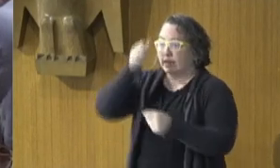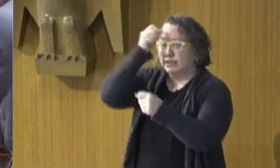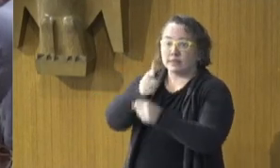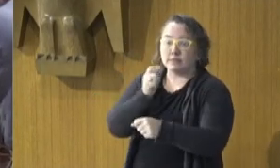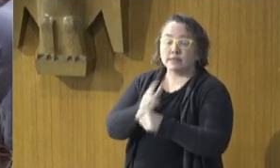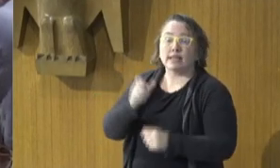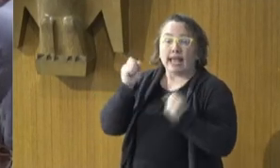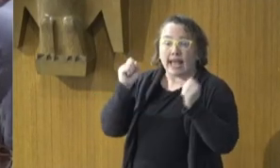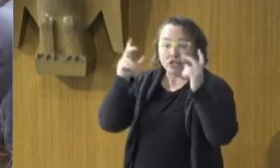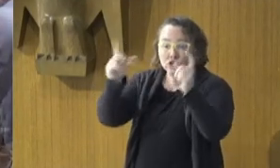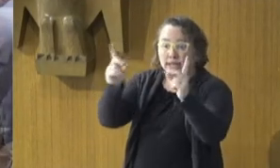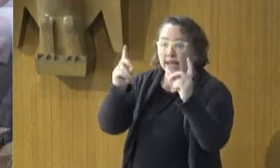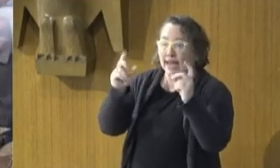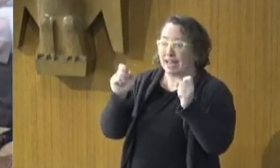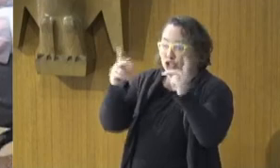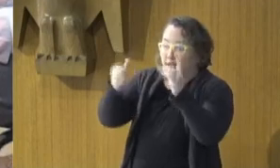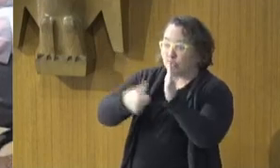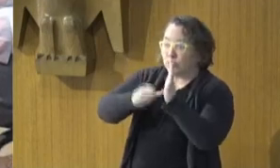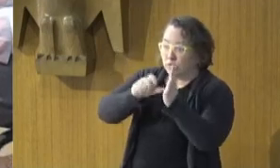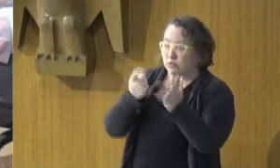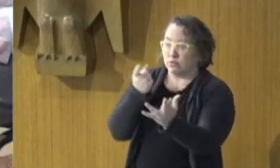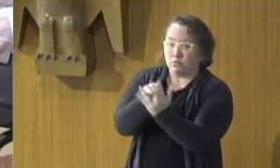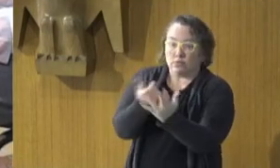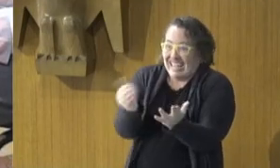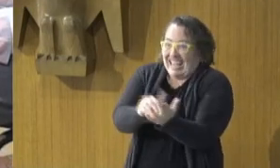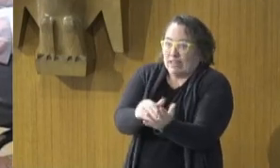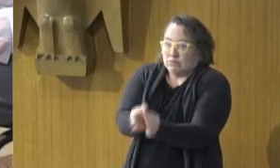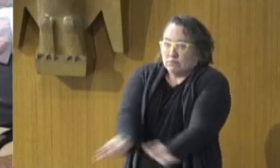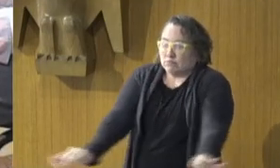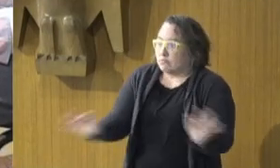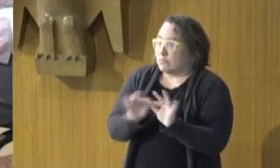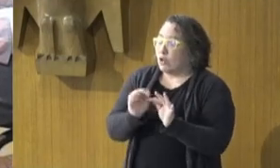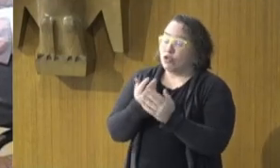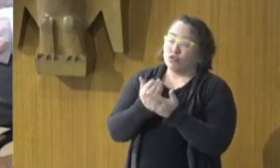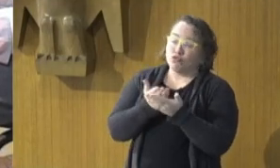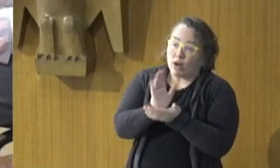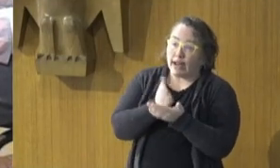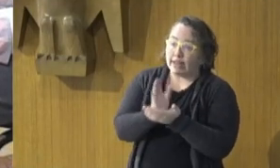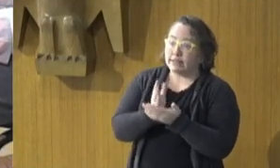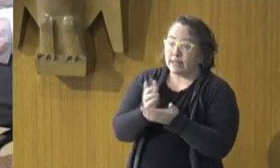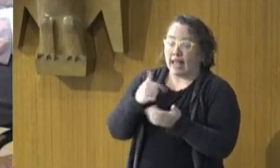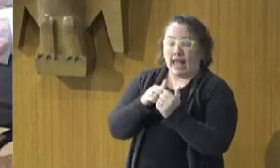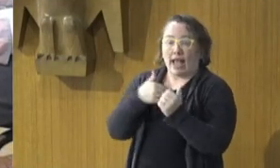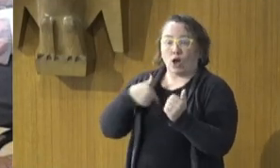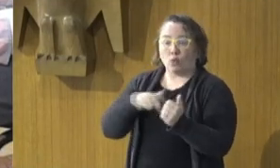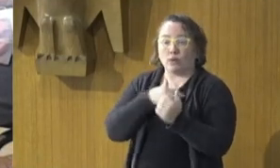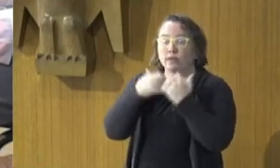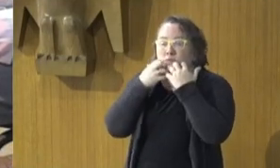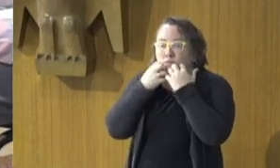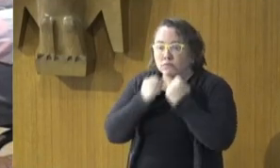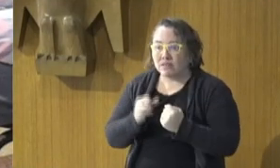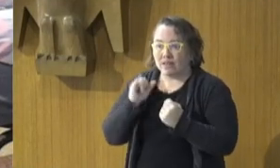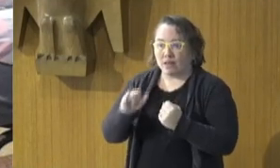ourselves, talking about it is the only way that these rights are held sacred, because